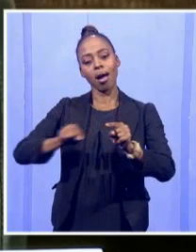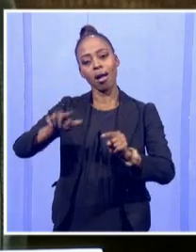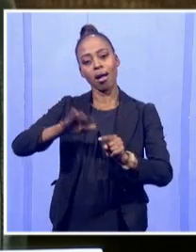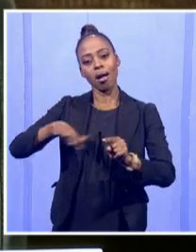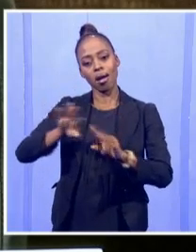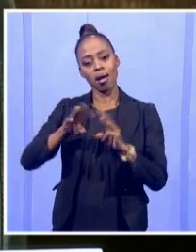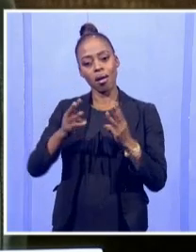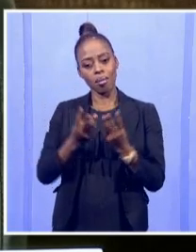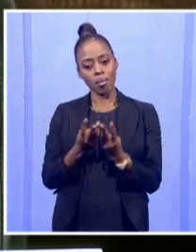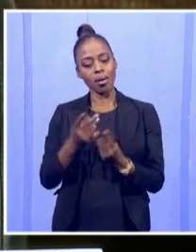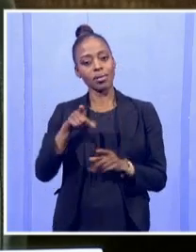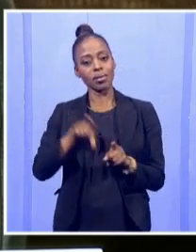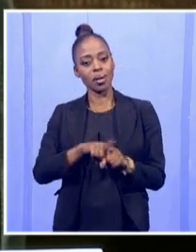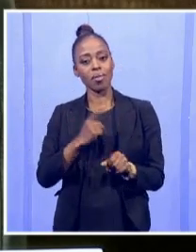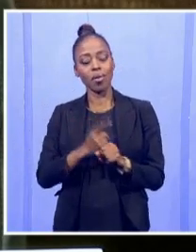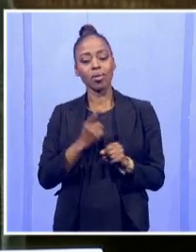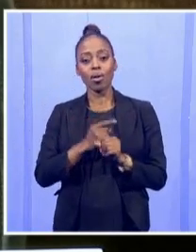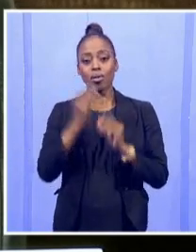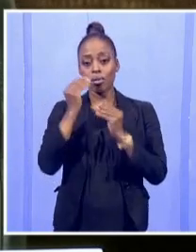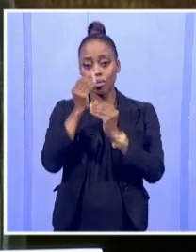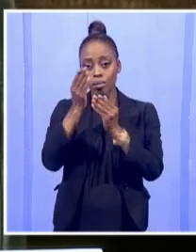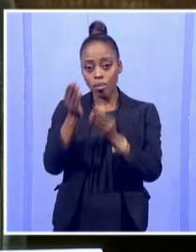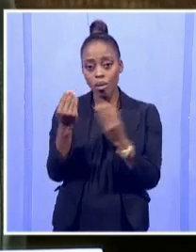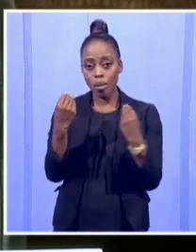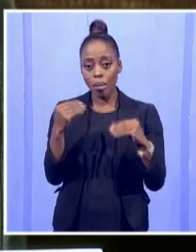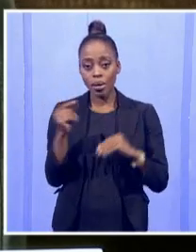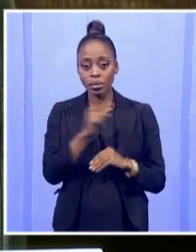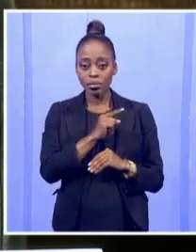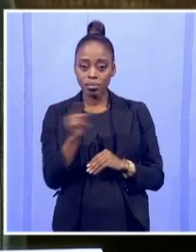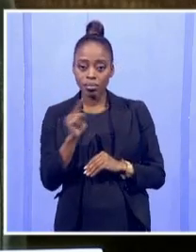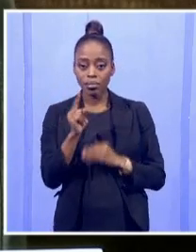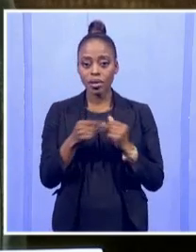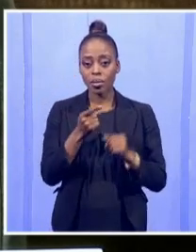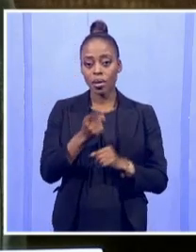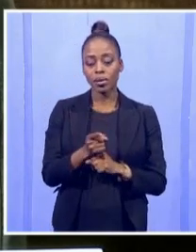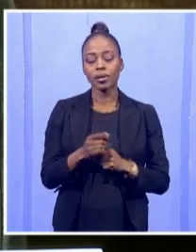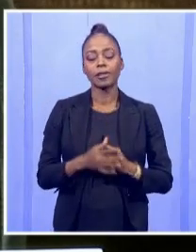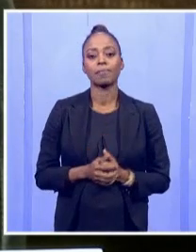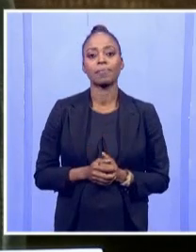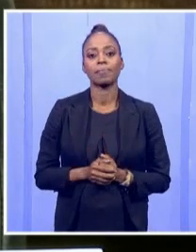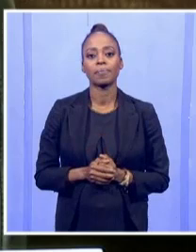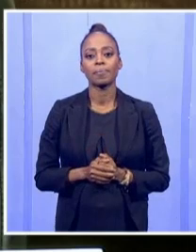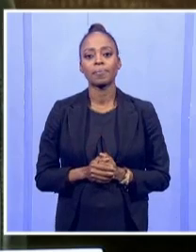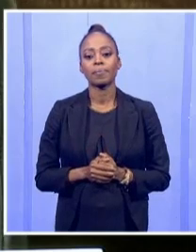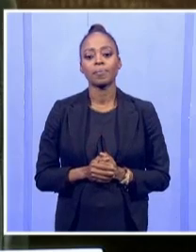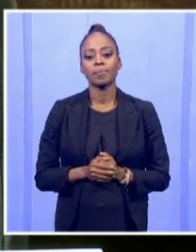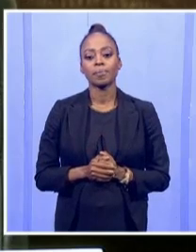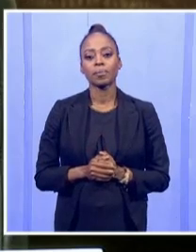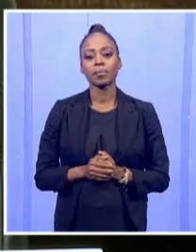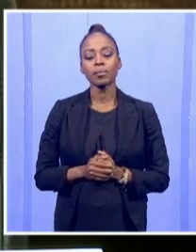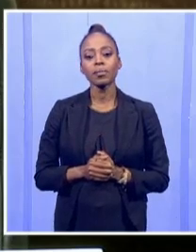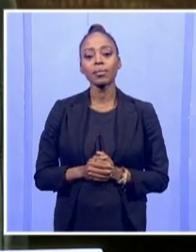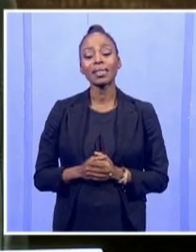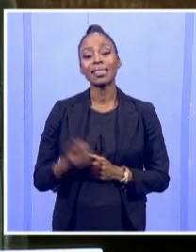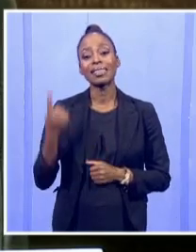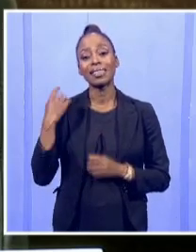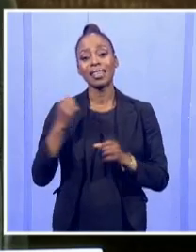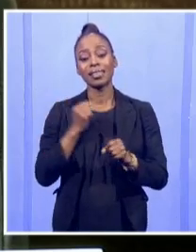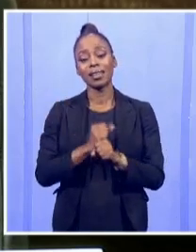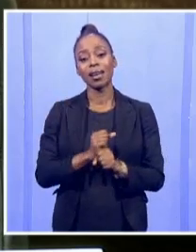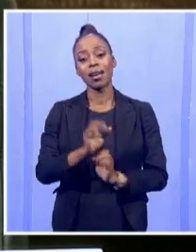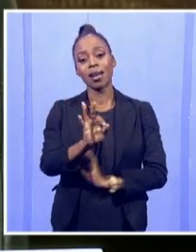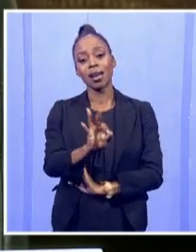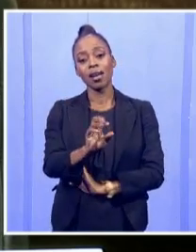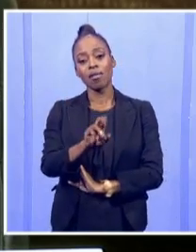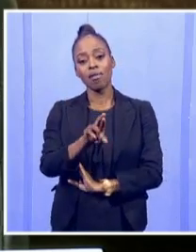tell the business delegation about these. Last year, the Ford Motor Company decided to invest